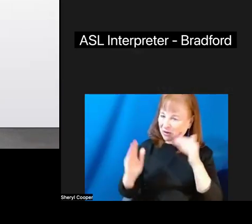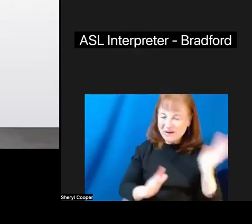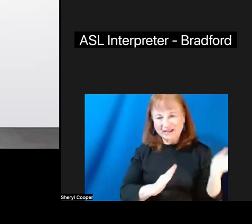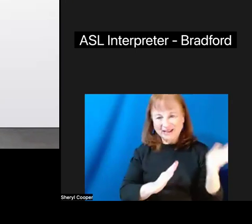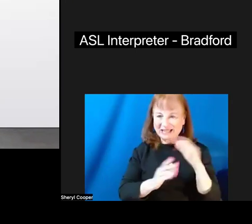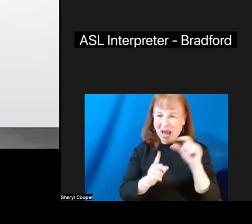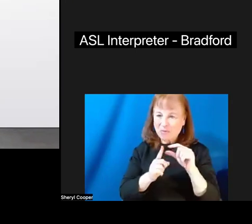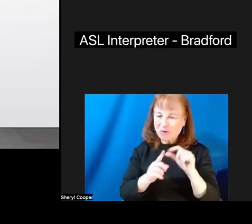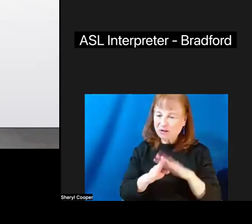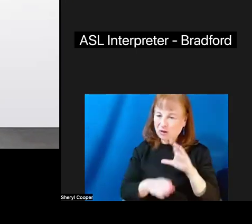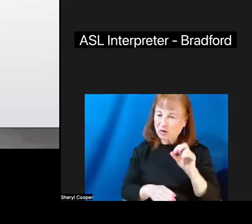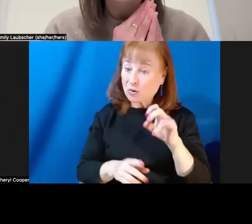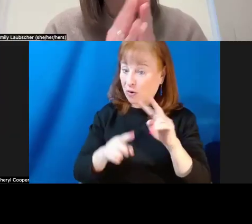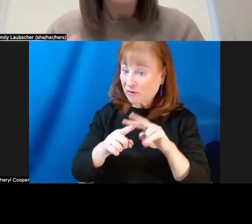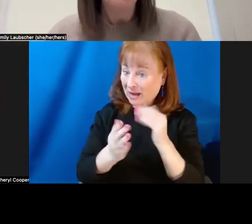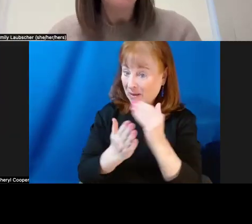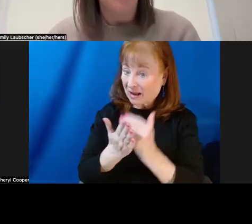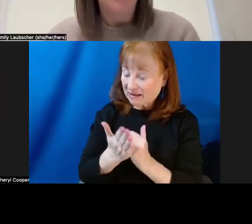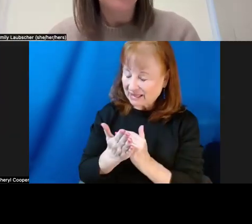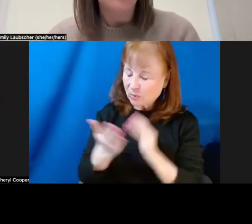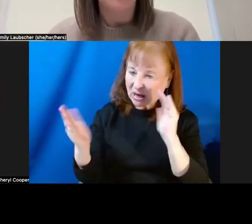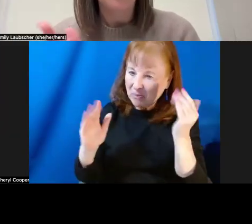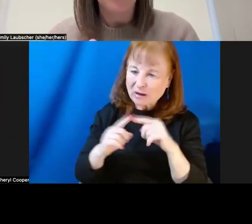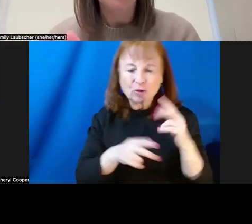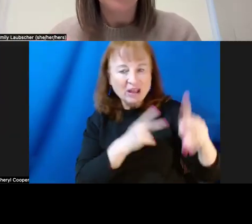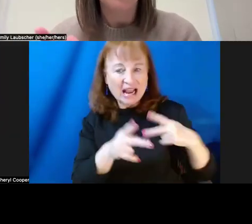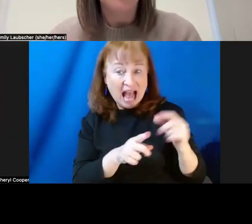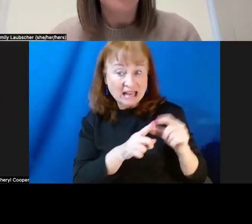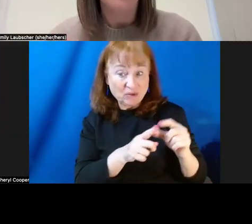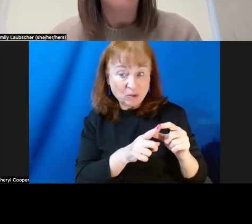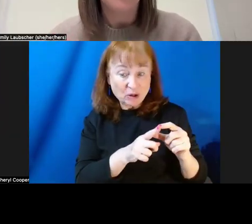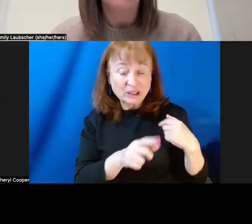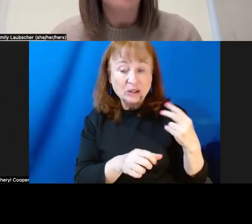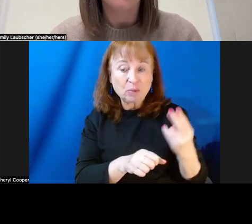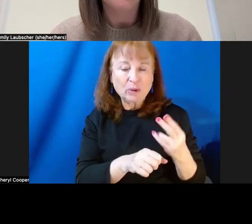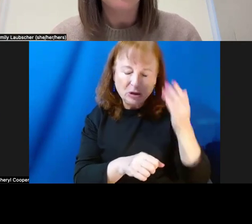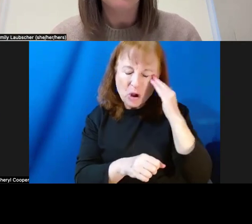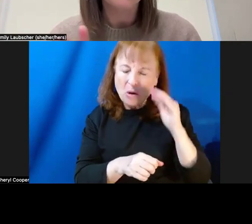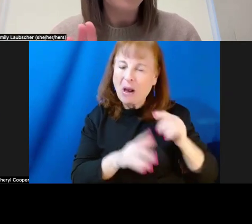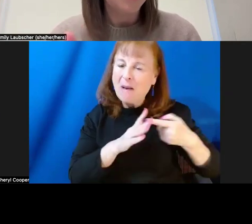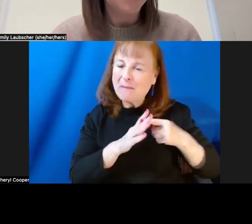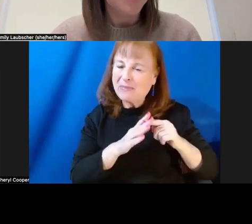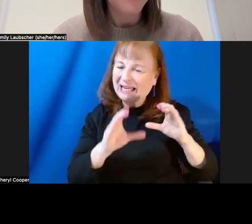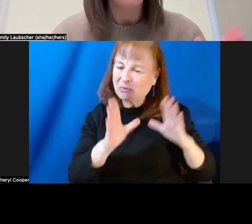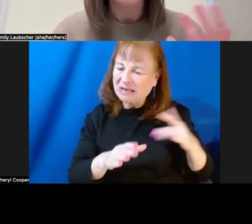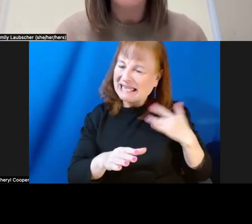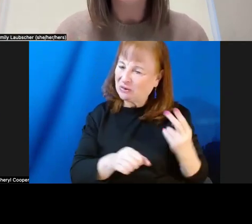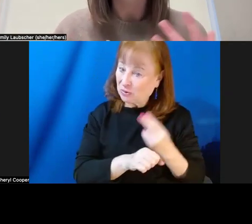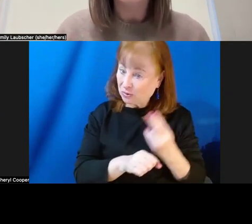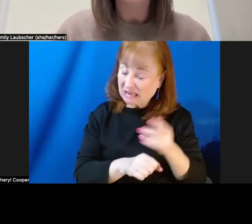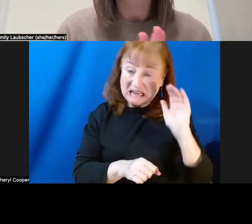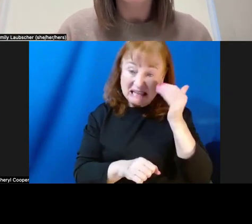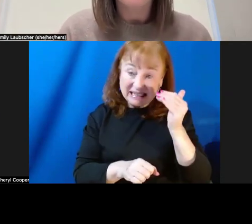lists to the types of words that we know beginning communicators tend to use. And it seems like the